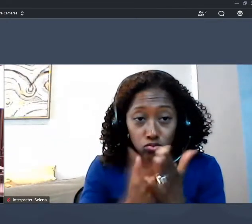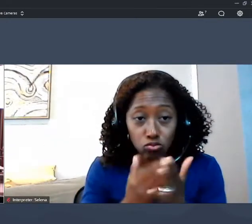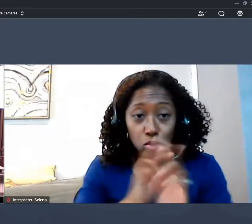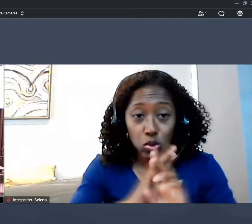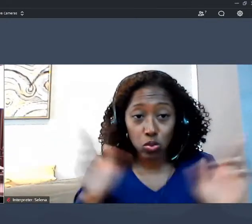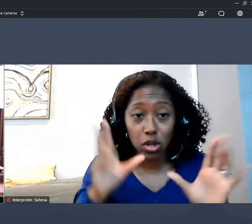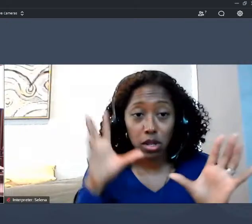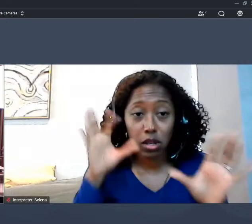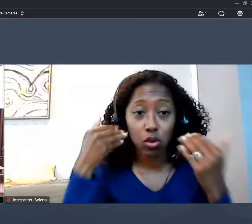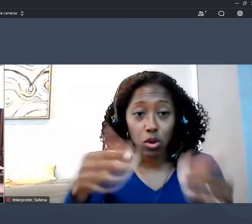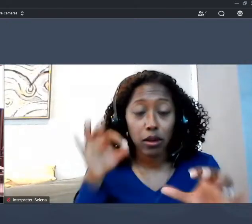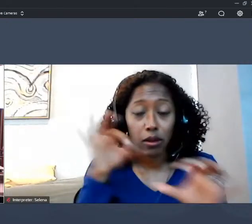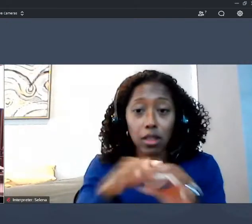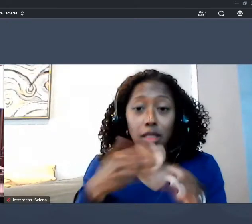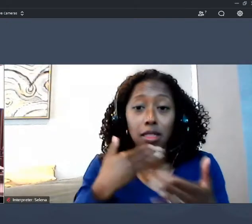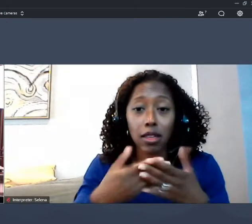Madam Comptroller, thank you so much. Let's cast our votes.